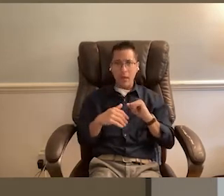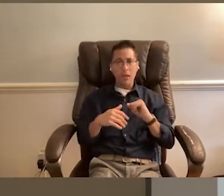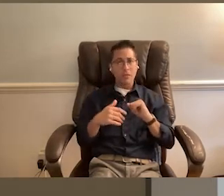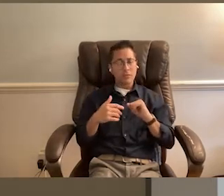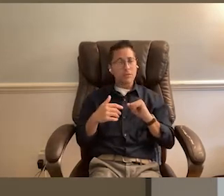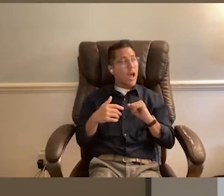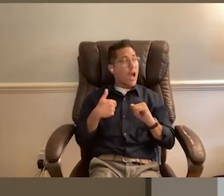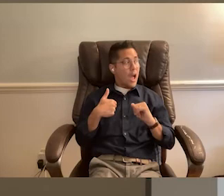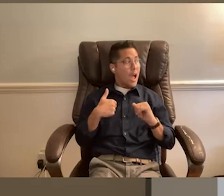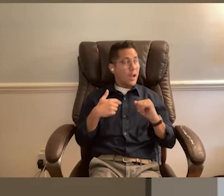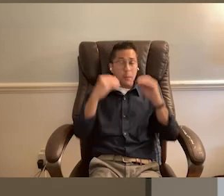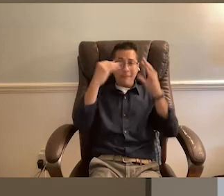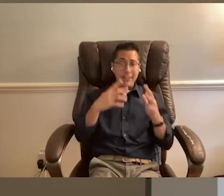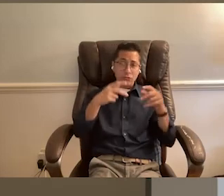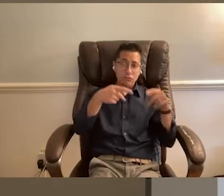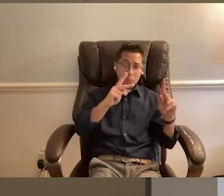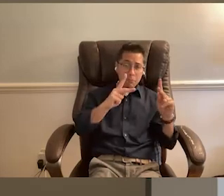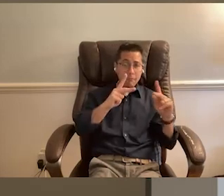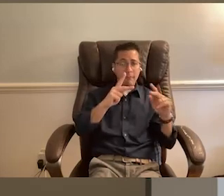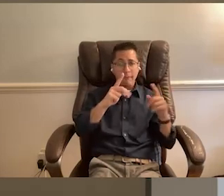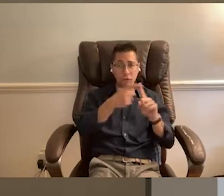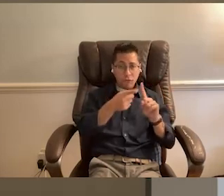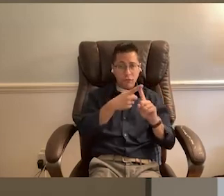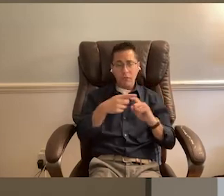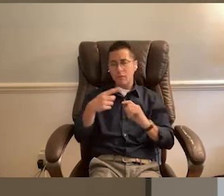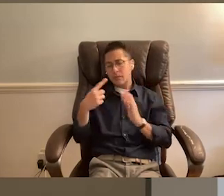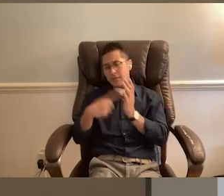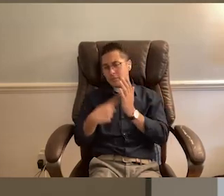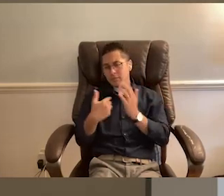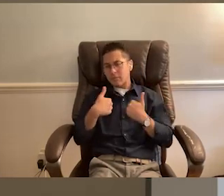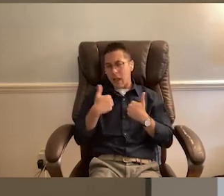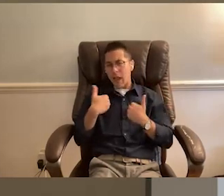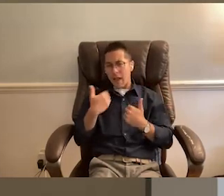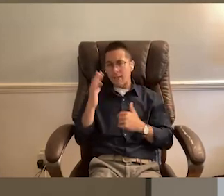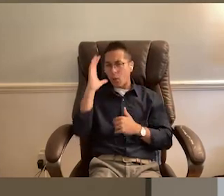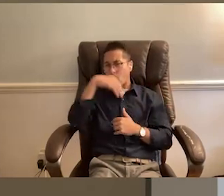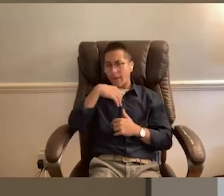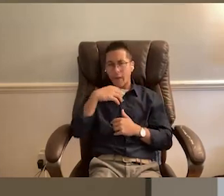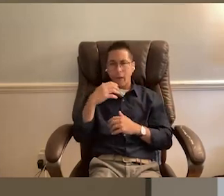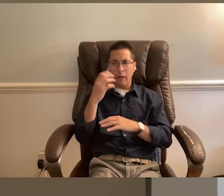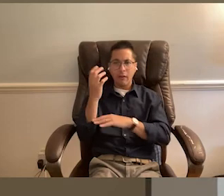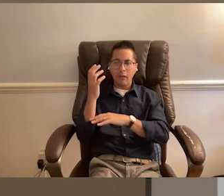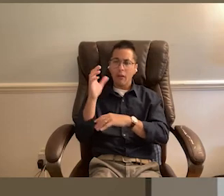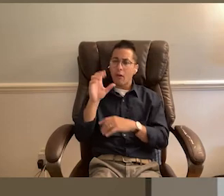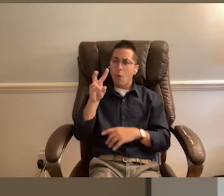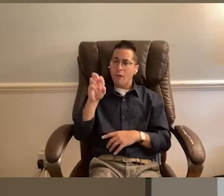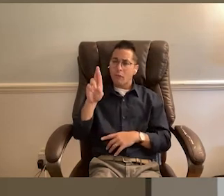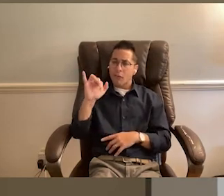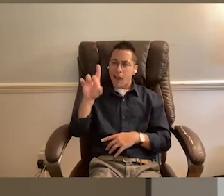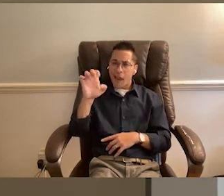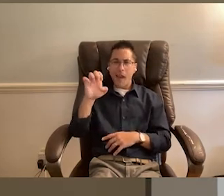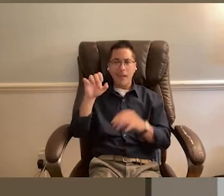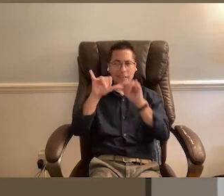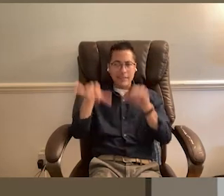want to prepare those questions in advance. So we have some students that, like, my professor has office hours, I'm just going to go to them. Okay, what are you going to do? And they're like, I'm just going to go. No, you have